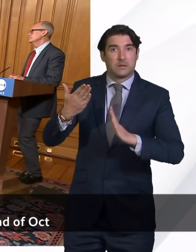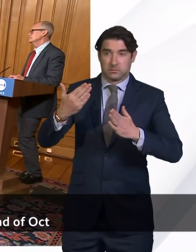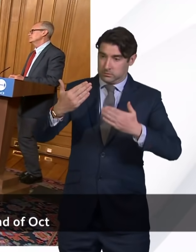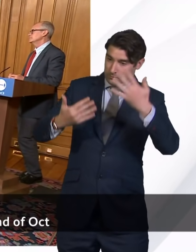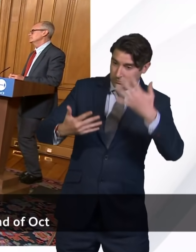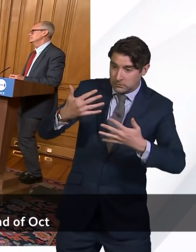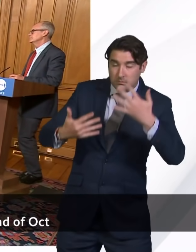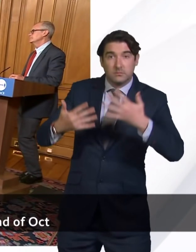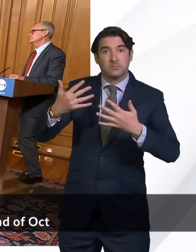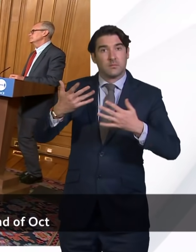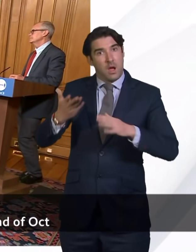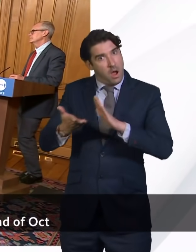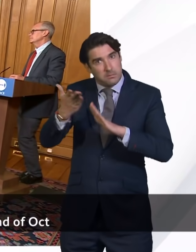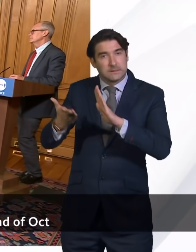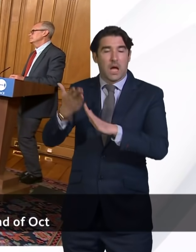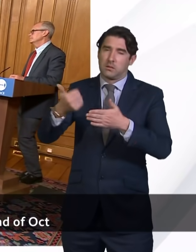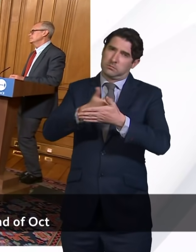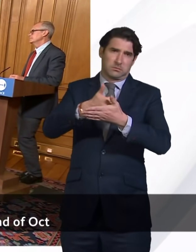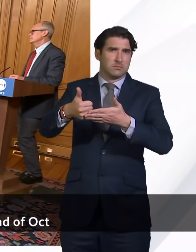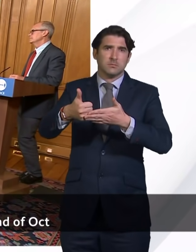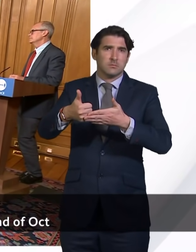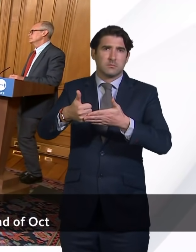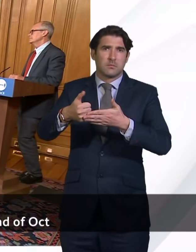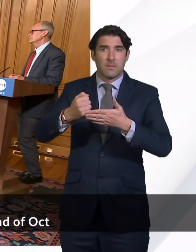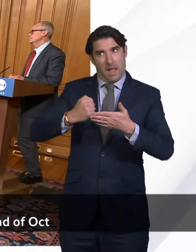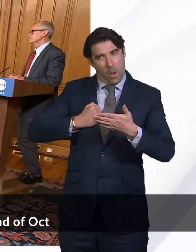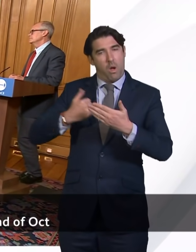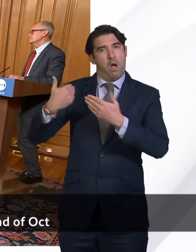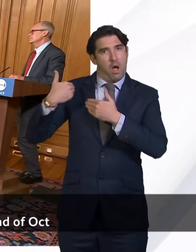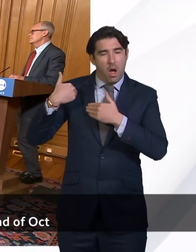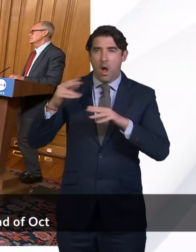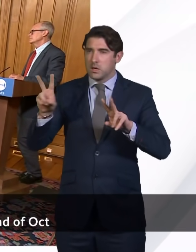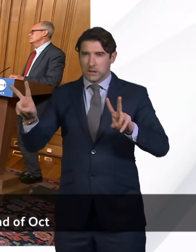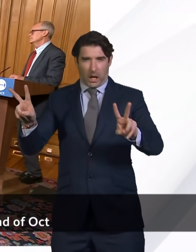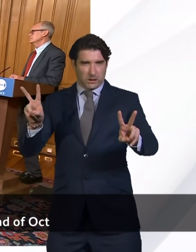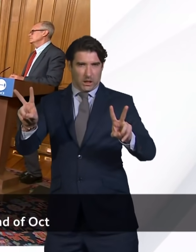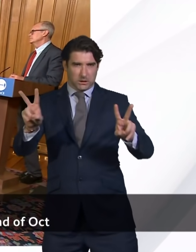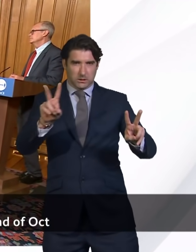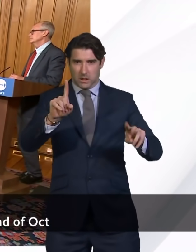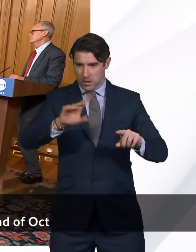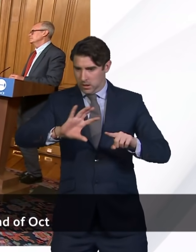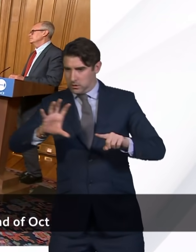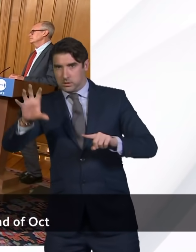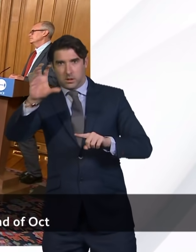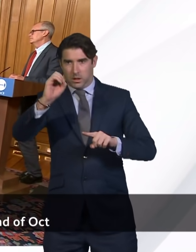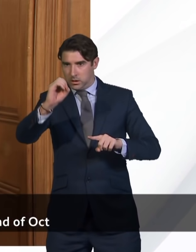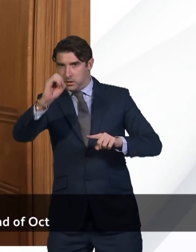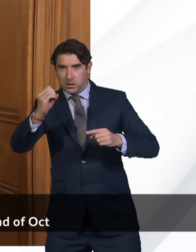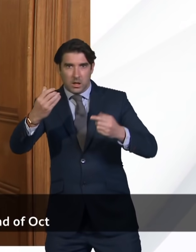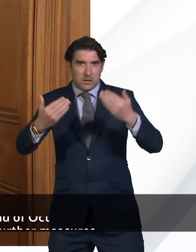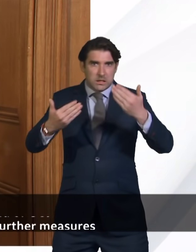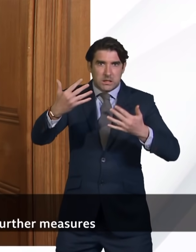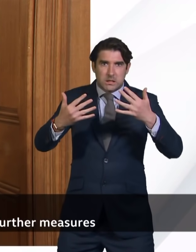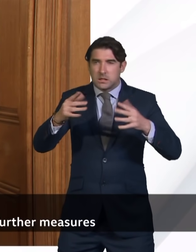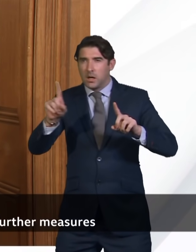PHE, we're watching round the clock what is happening in all the areas where we have cause for concern. And as I